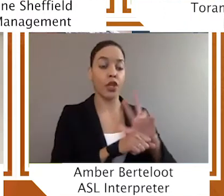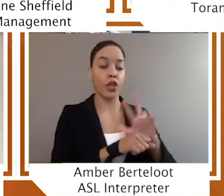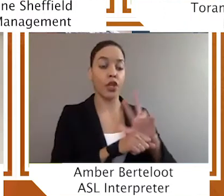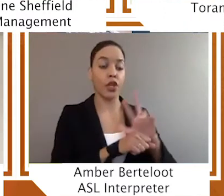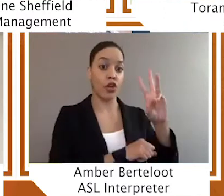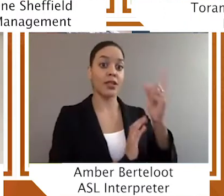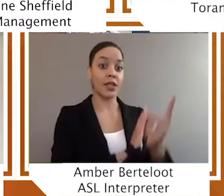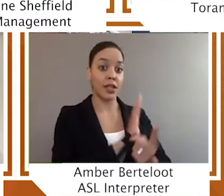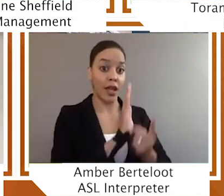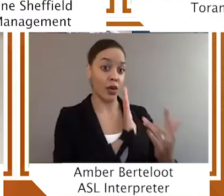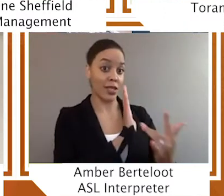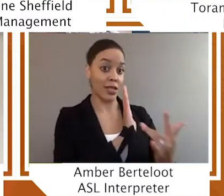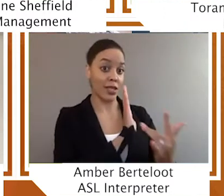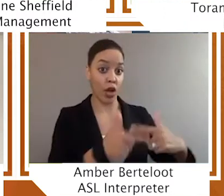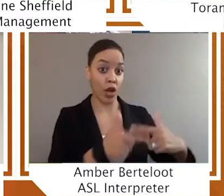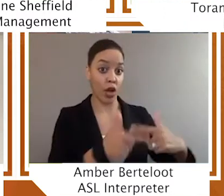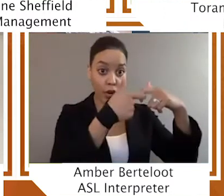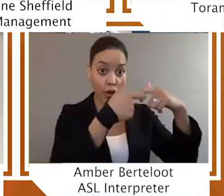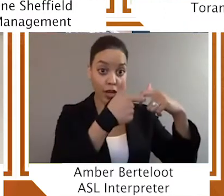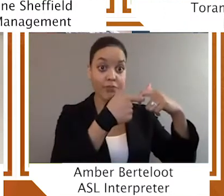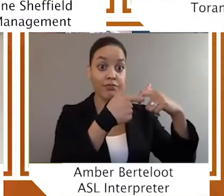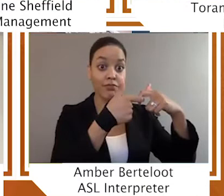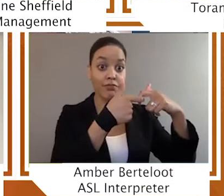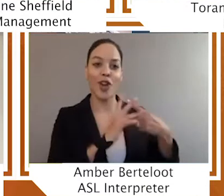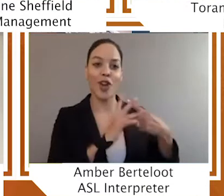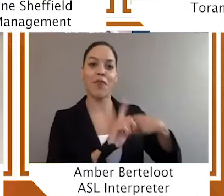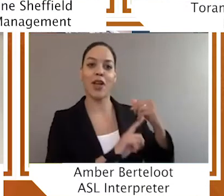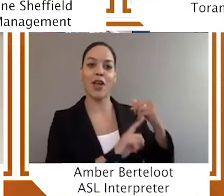March. That has totally changed my life.